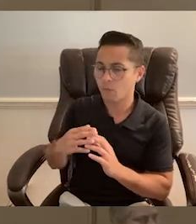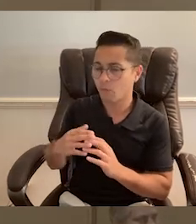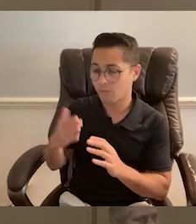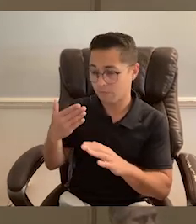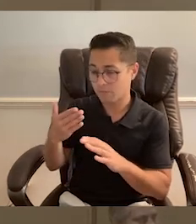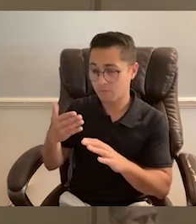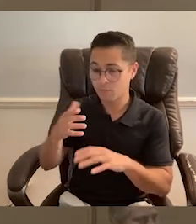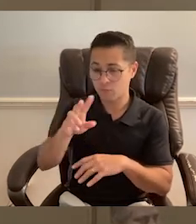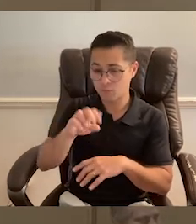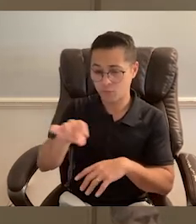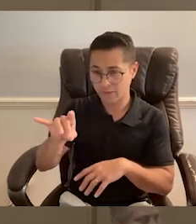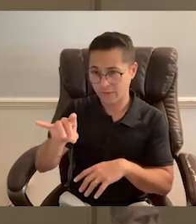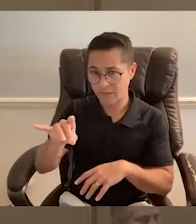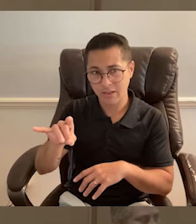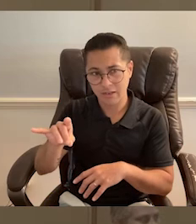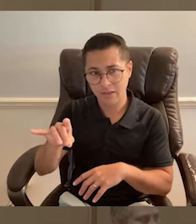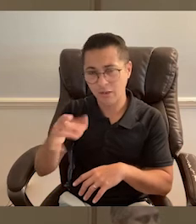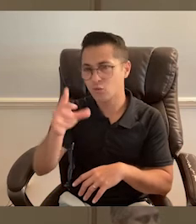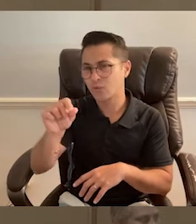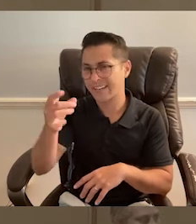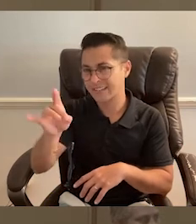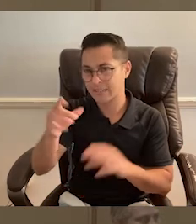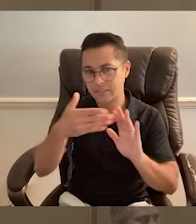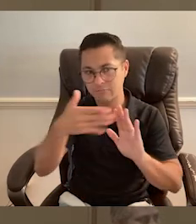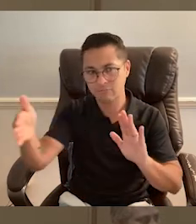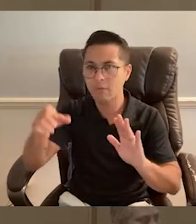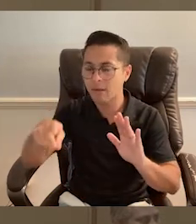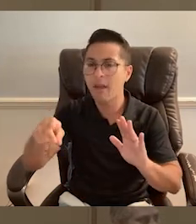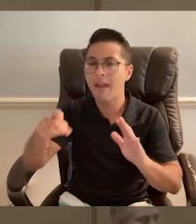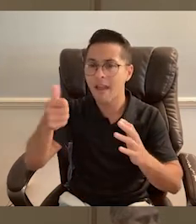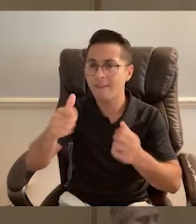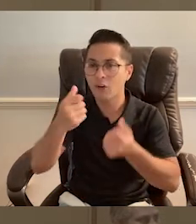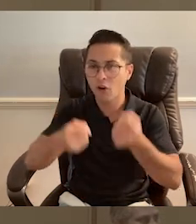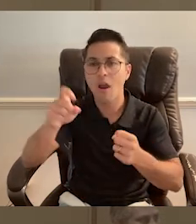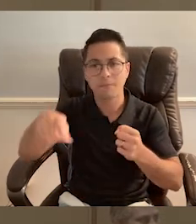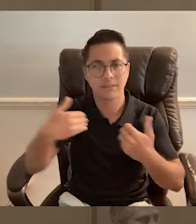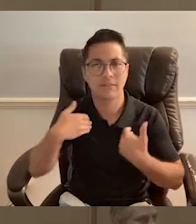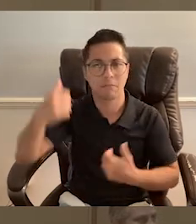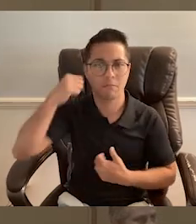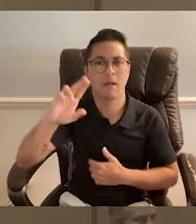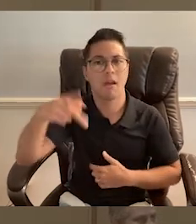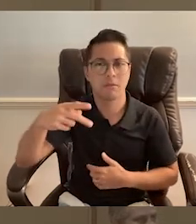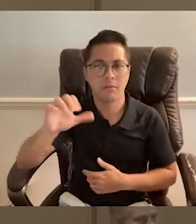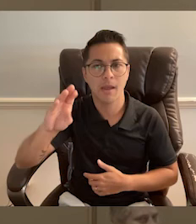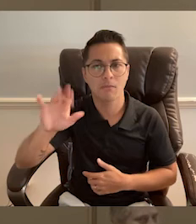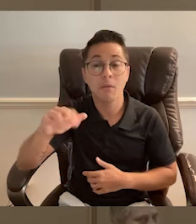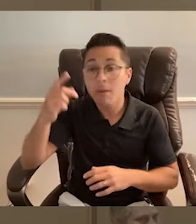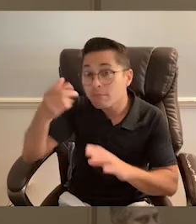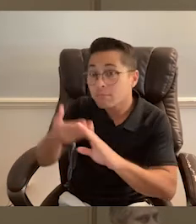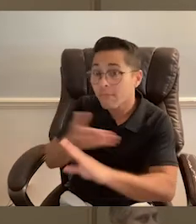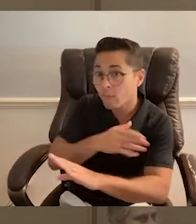look in a specific shape. And once we get the shape of the signal, we know what kind of thing that they're thinking about that they want